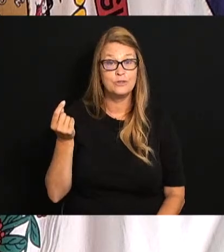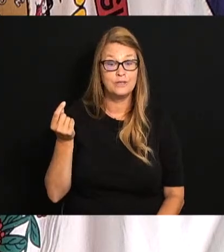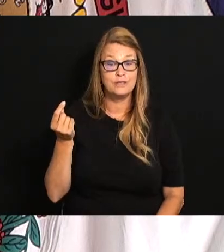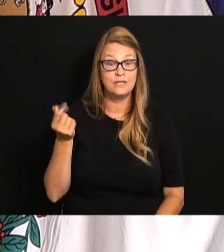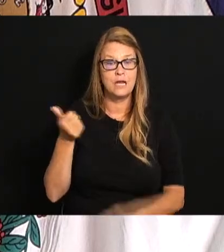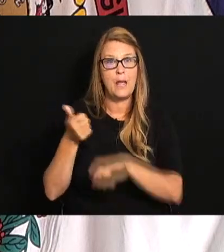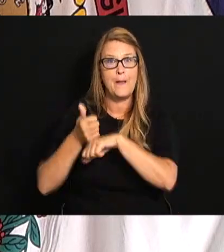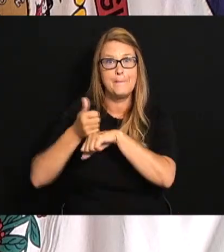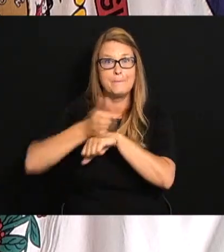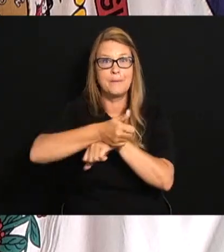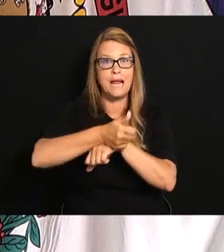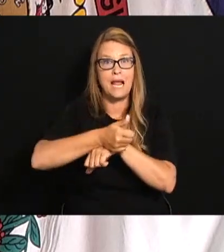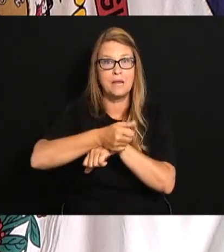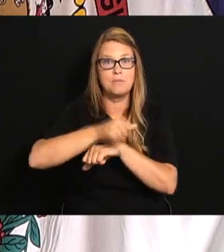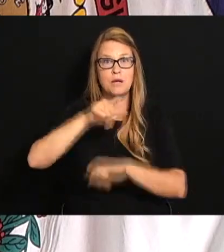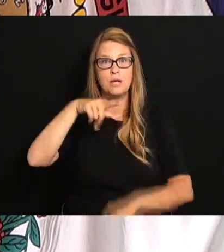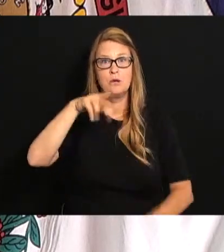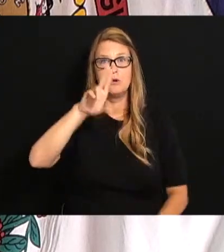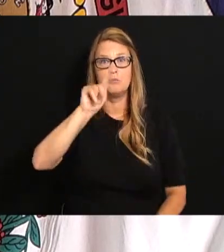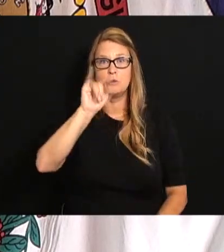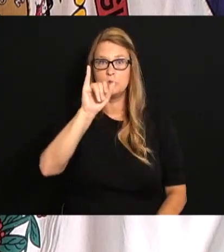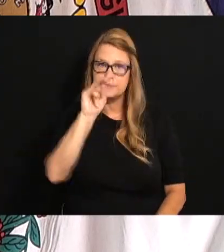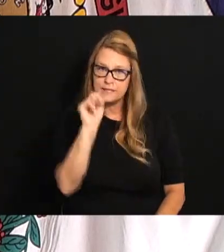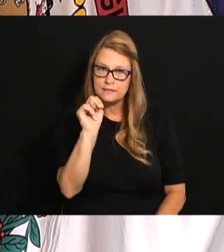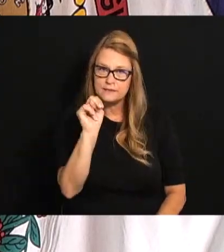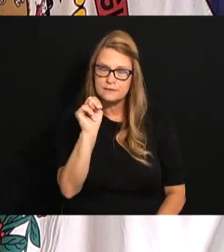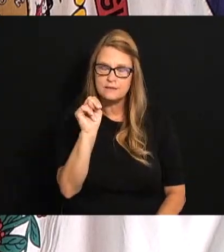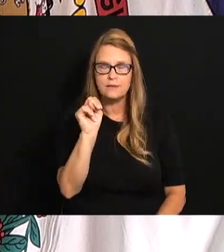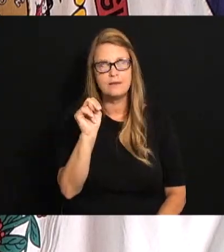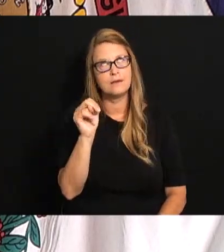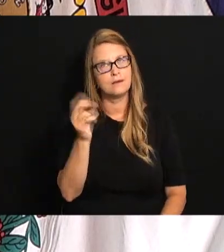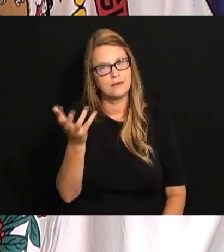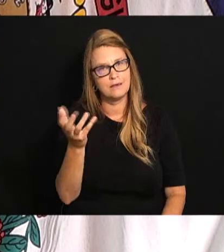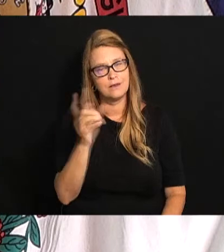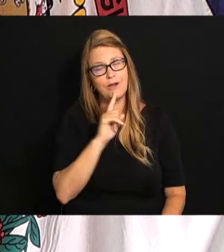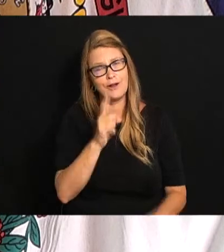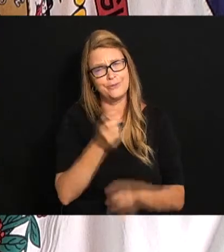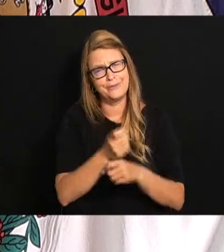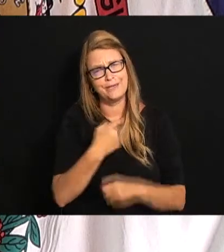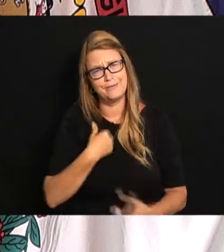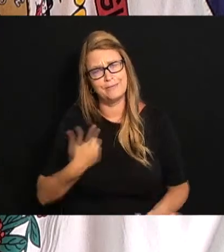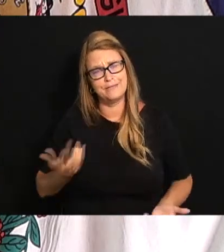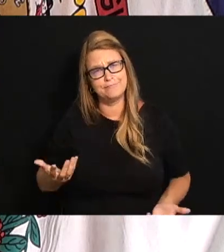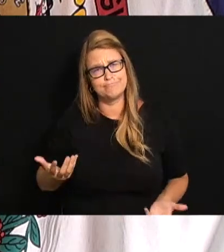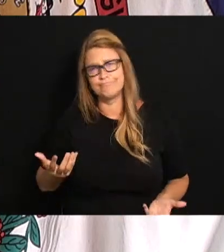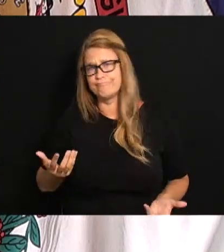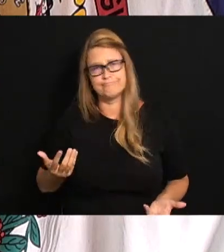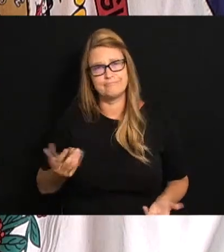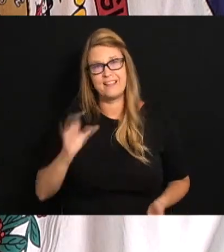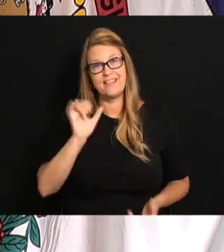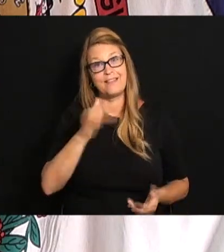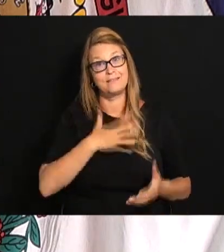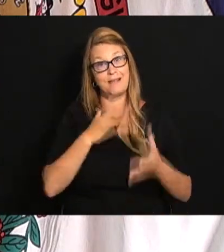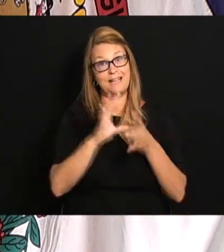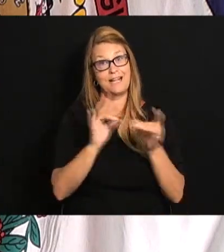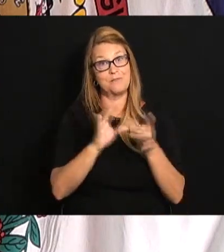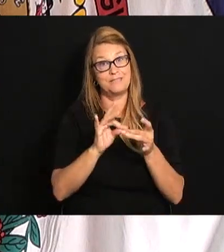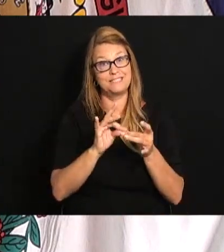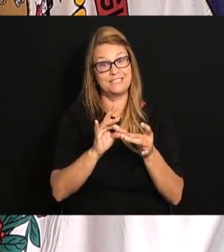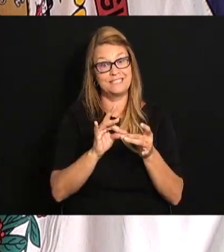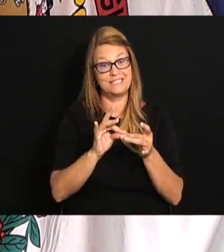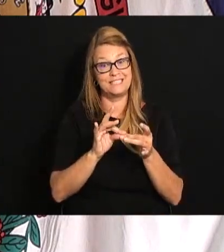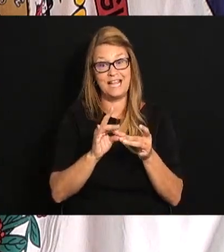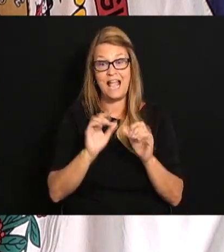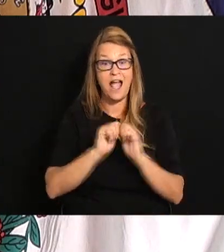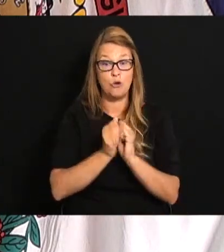Blame Putin? Are you kidding me? Are you kidding me? So that's my comments. I don't know how to be